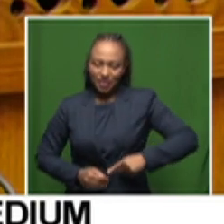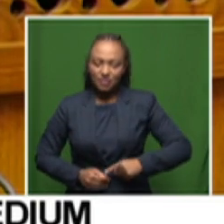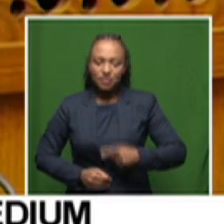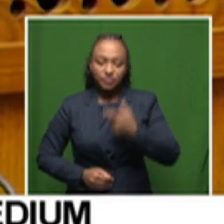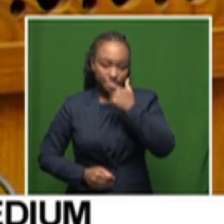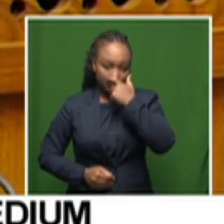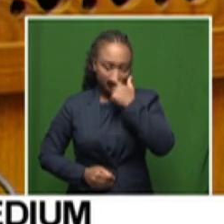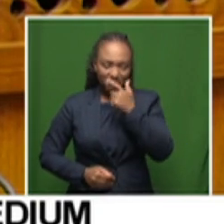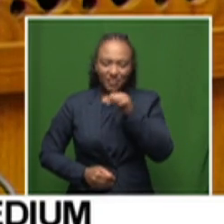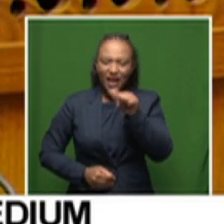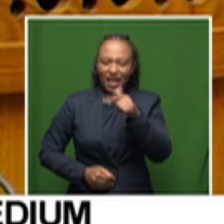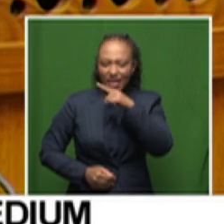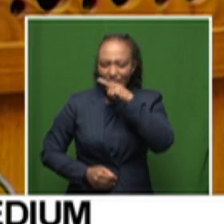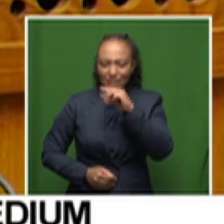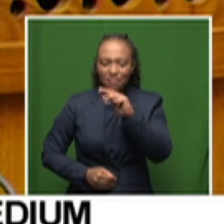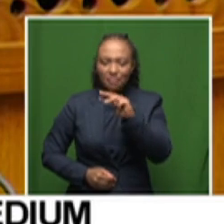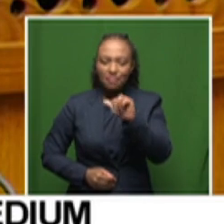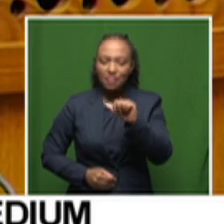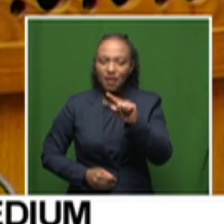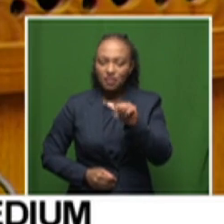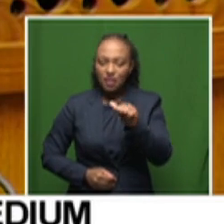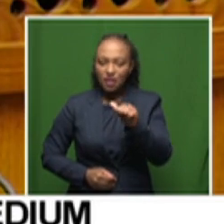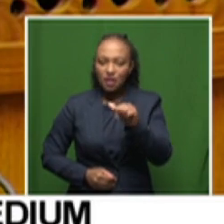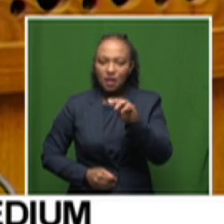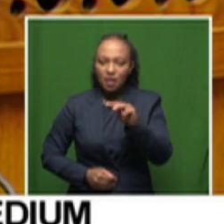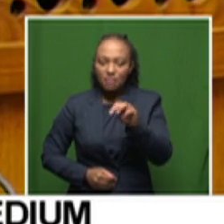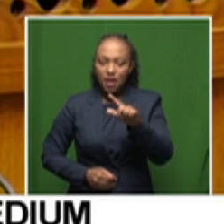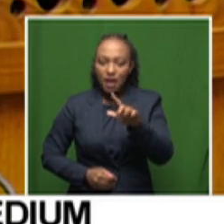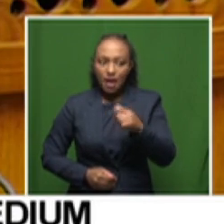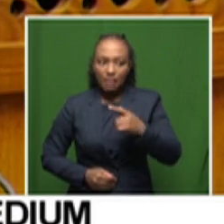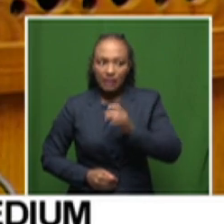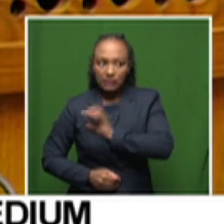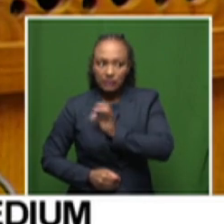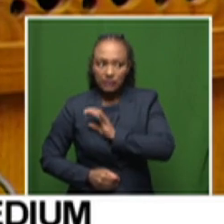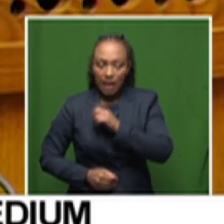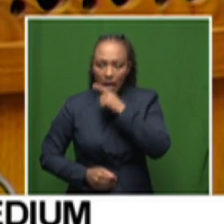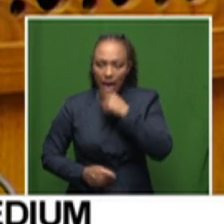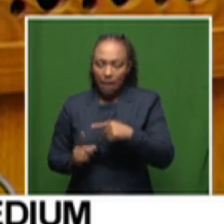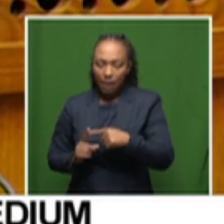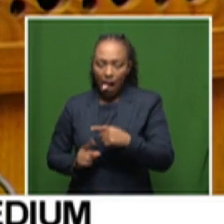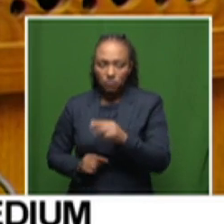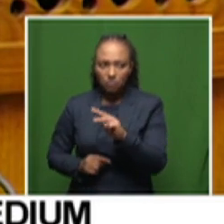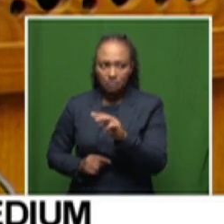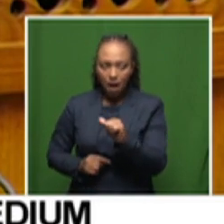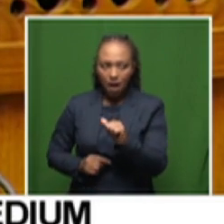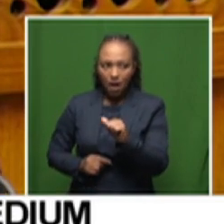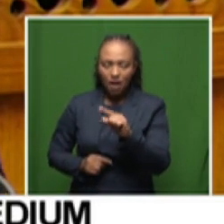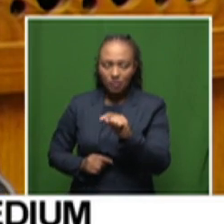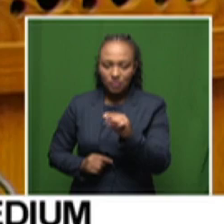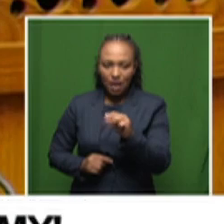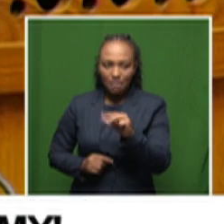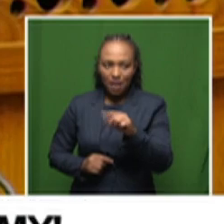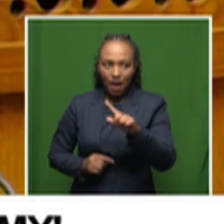Ramaphosa, laid out, I was a bit scared to mention his names, laid out the